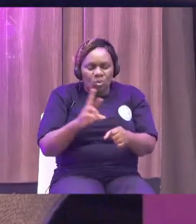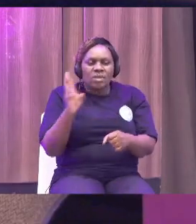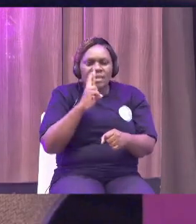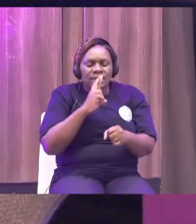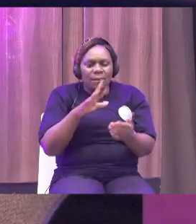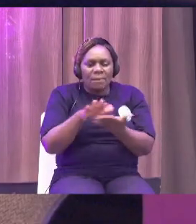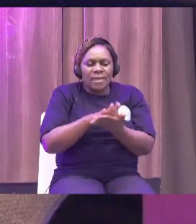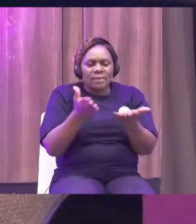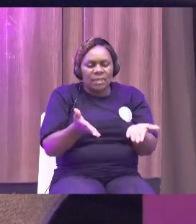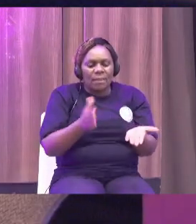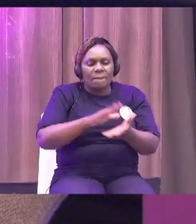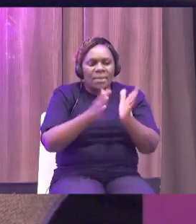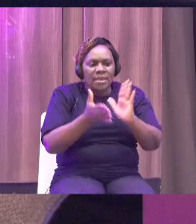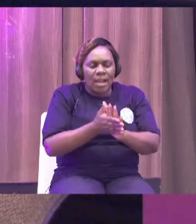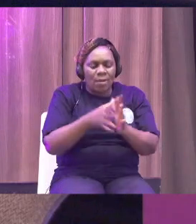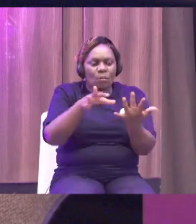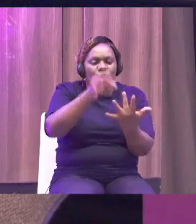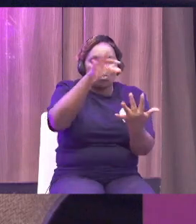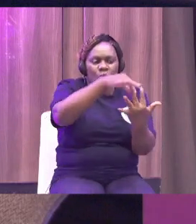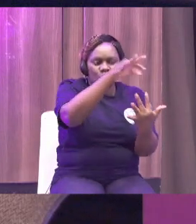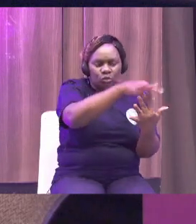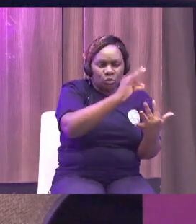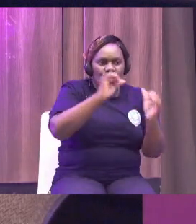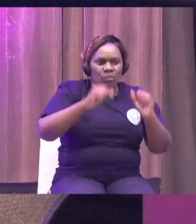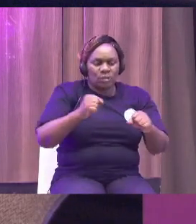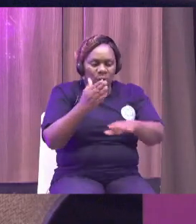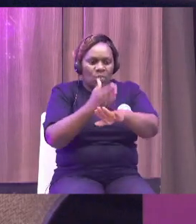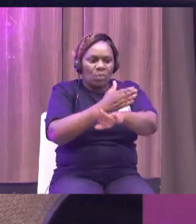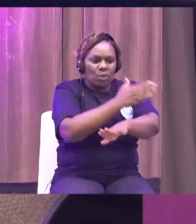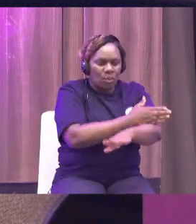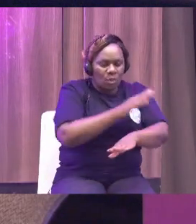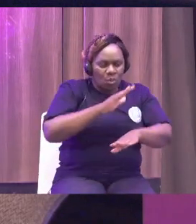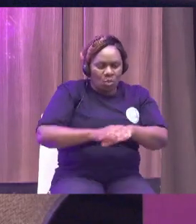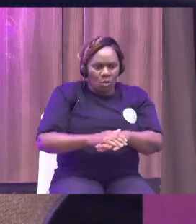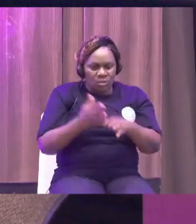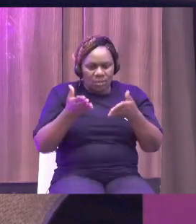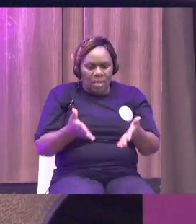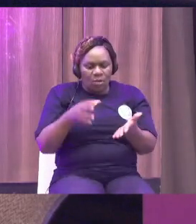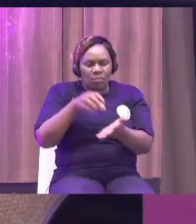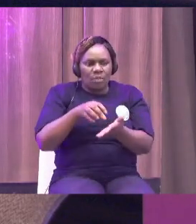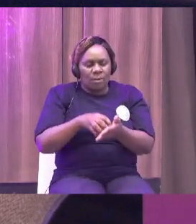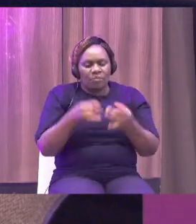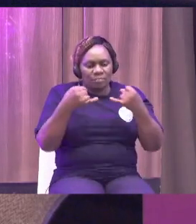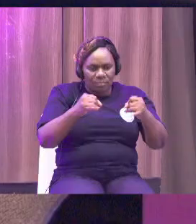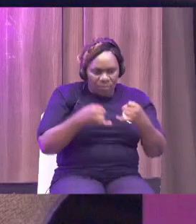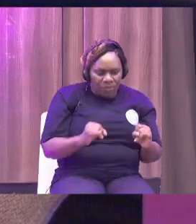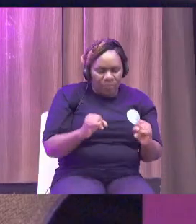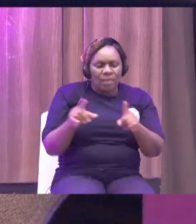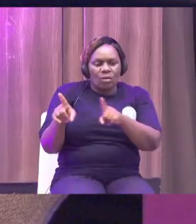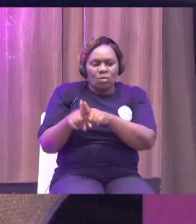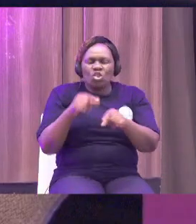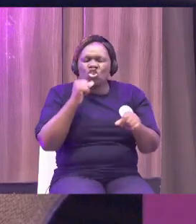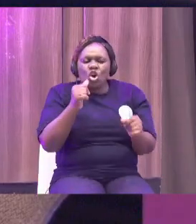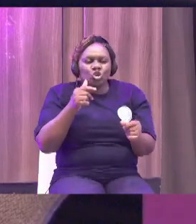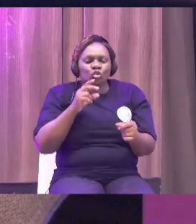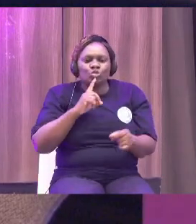approach, this might become an option where it would be an improvement over current risk-based efforts. I'm not